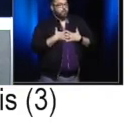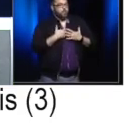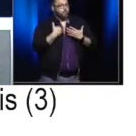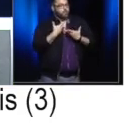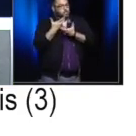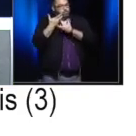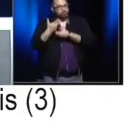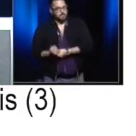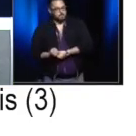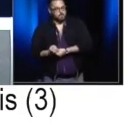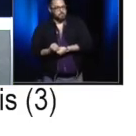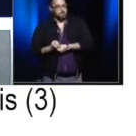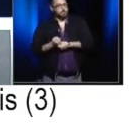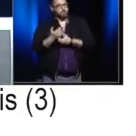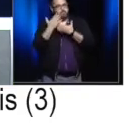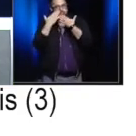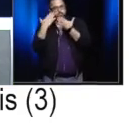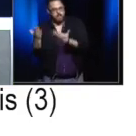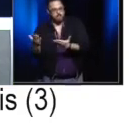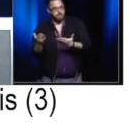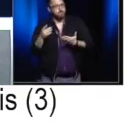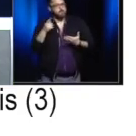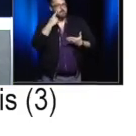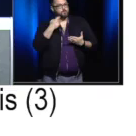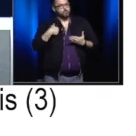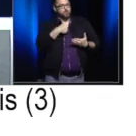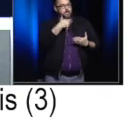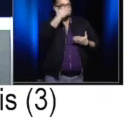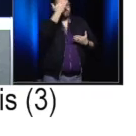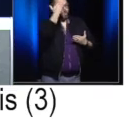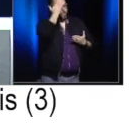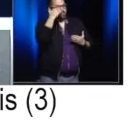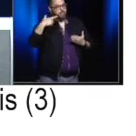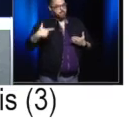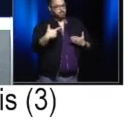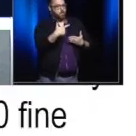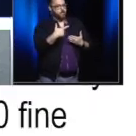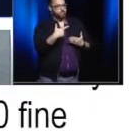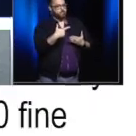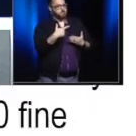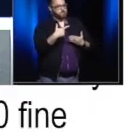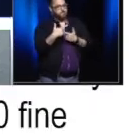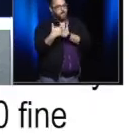how important it is that the Māui dolphin come back.